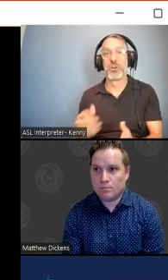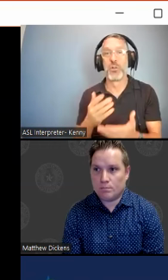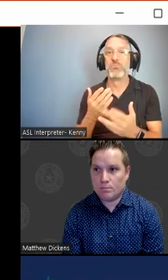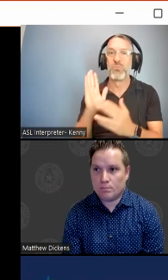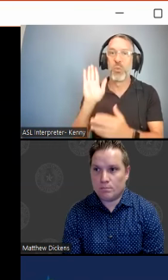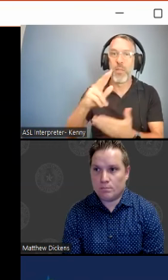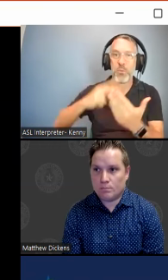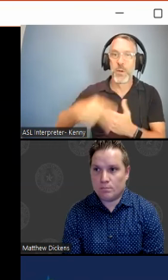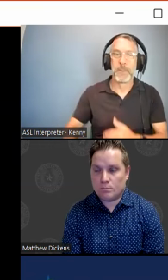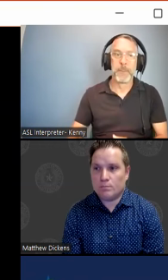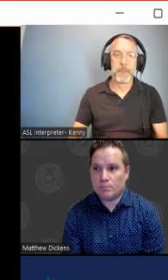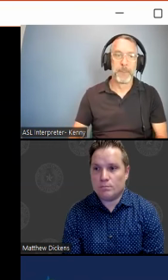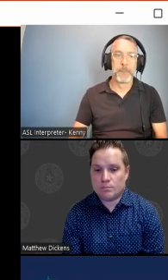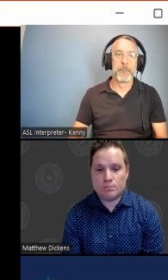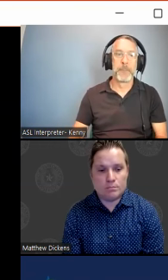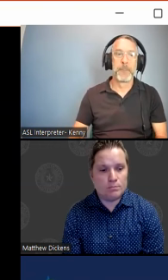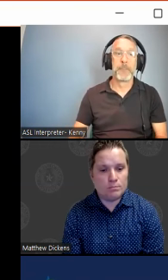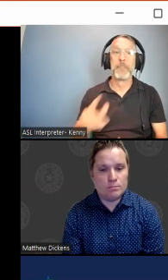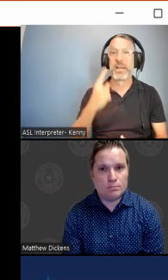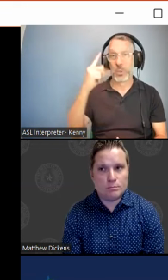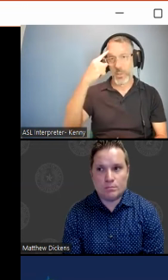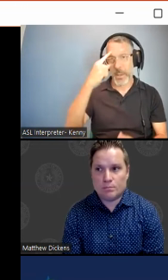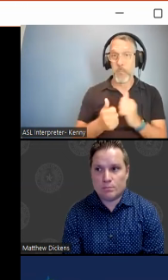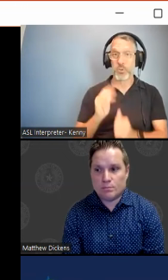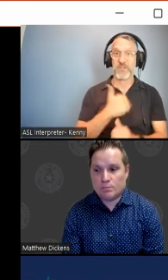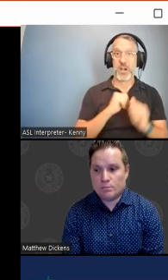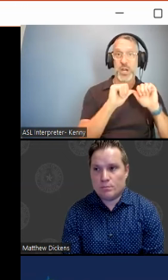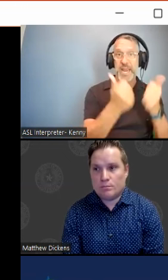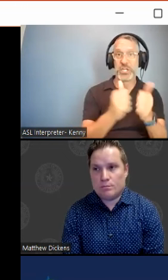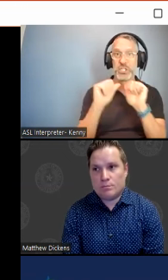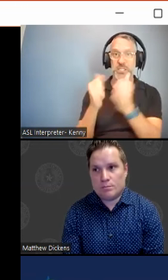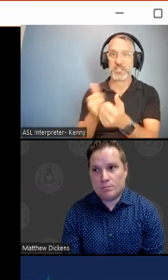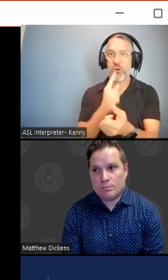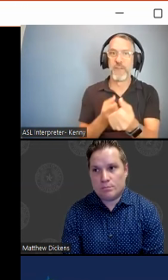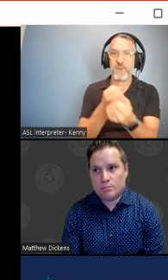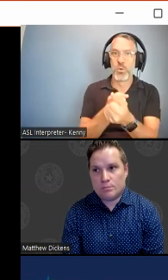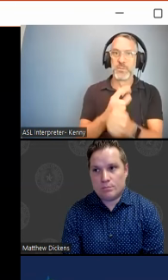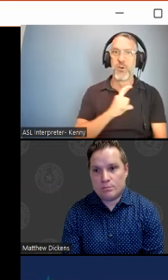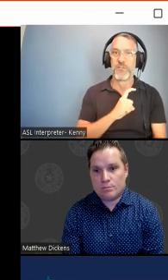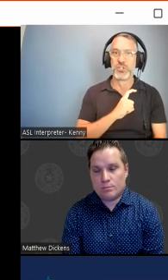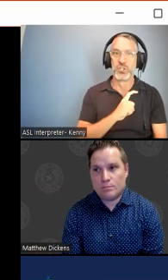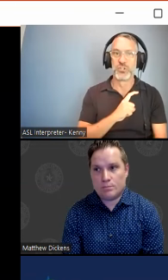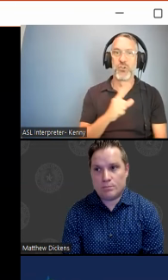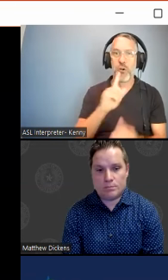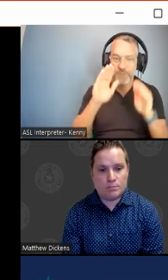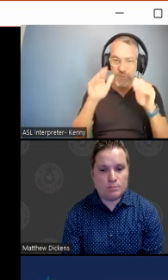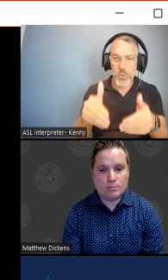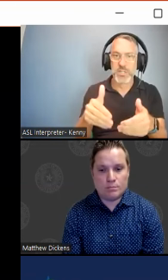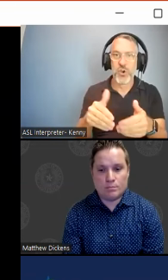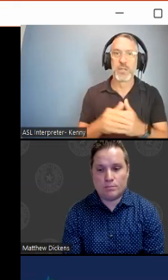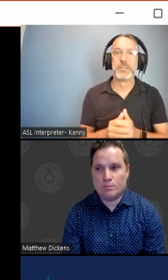the program. Because you think most of our agencies, our enforcement officers are focused on